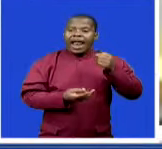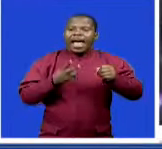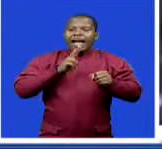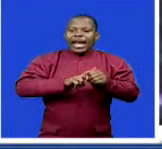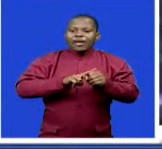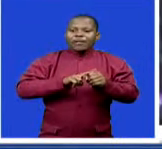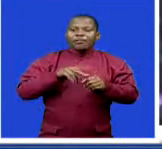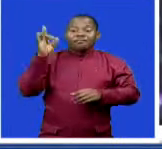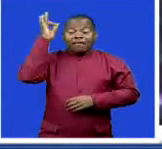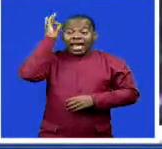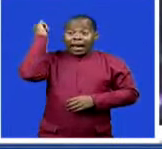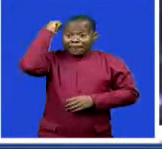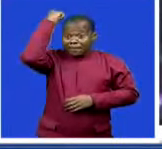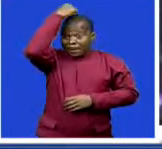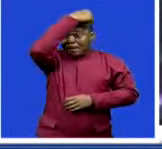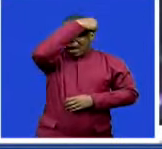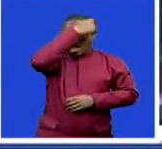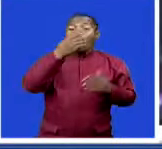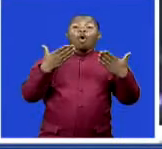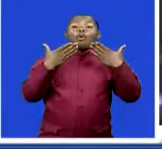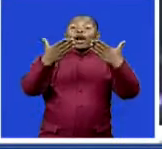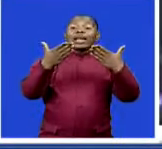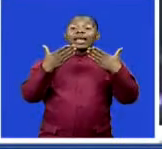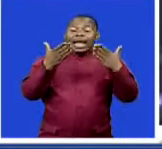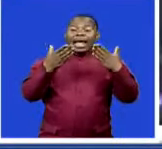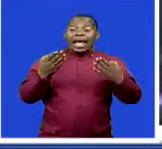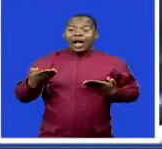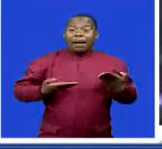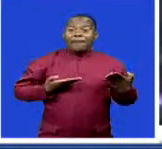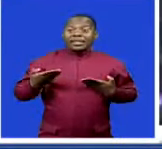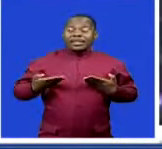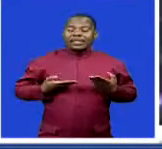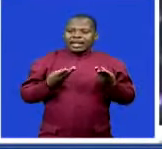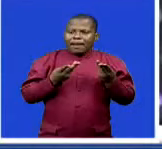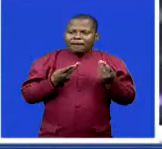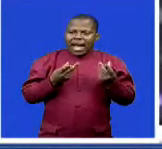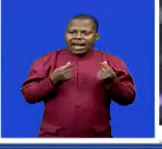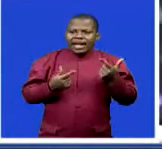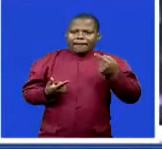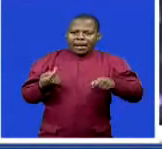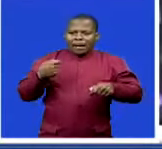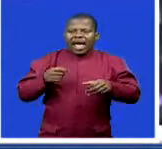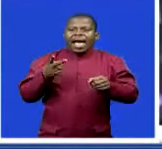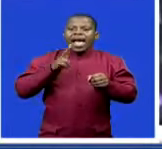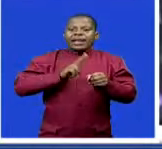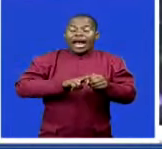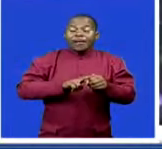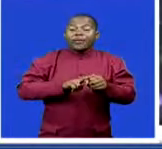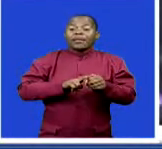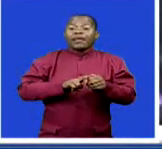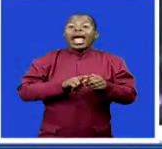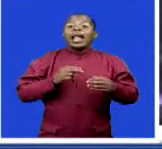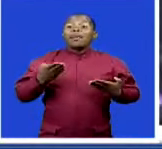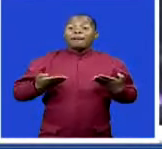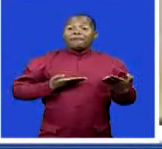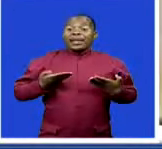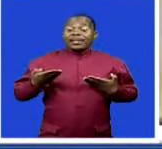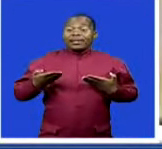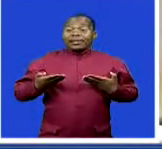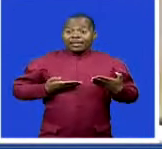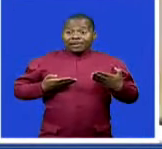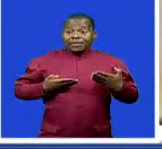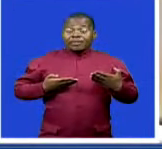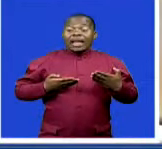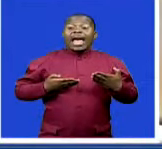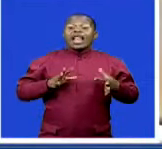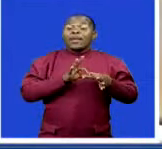contributed towards it. His Majesty the King received donations from the private sector and parastatals who contributed